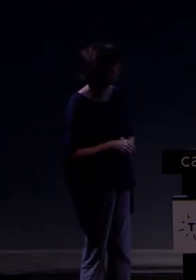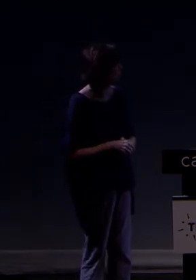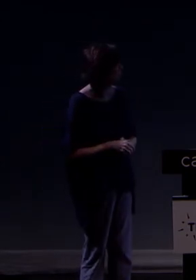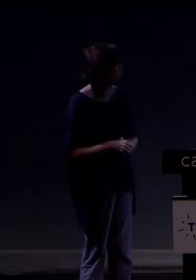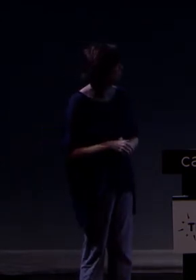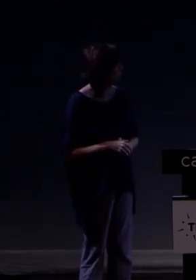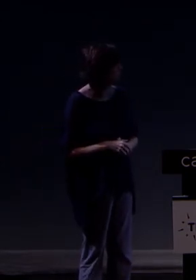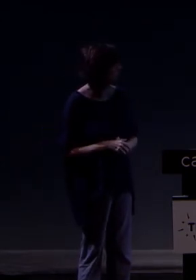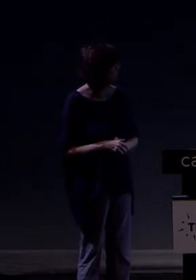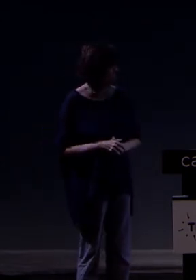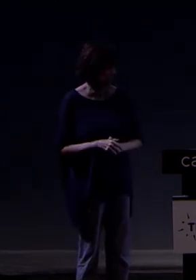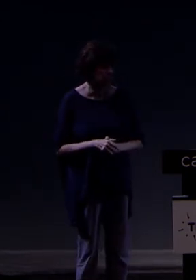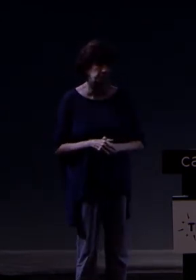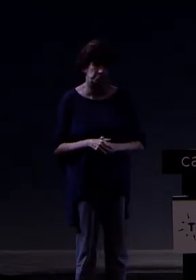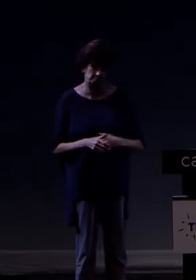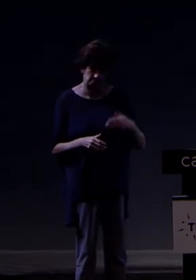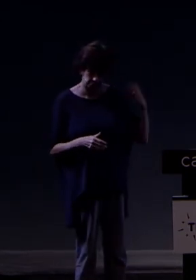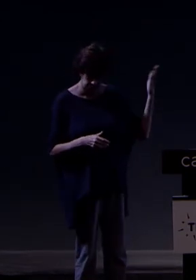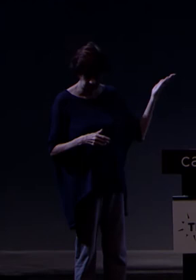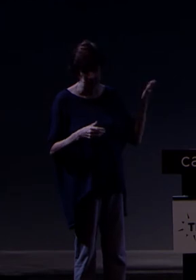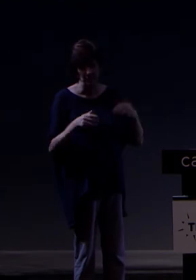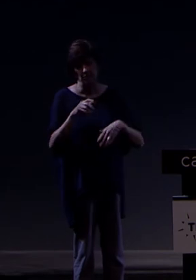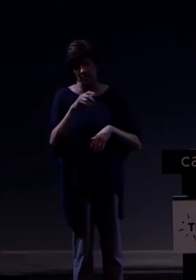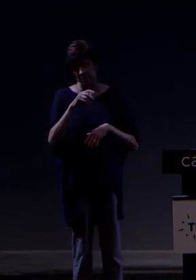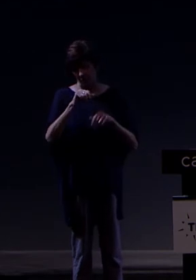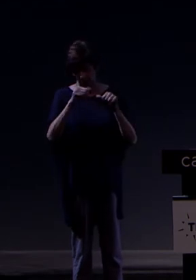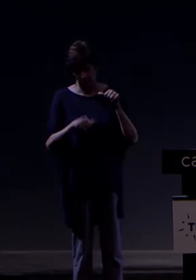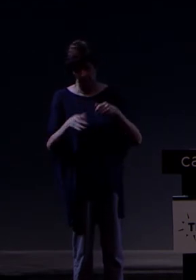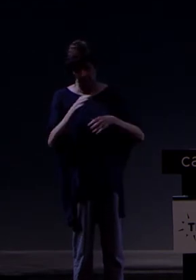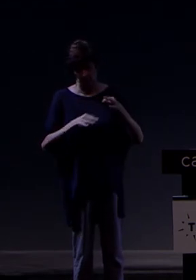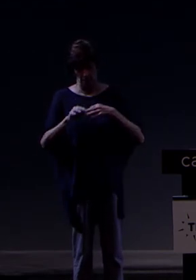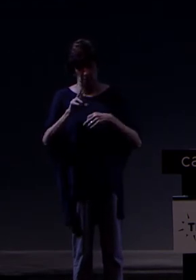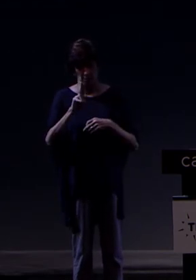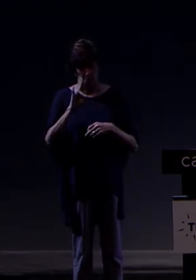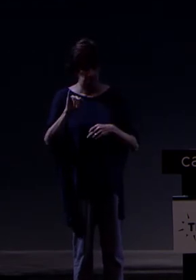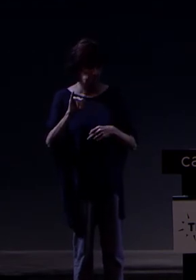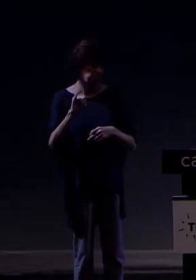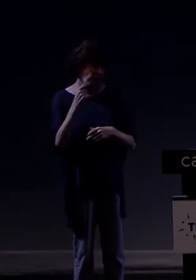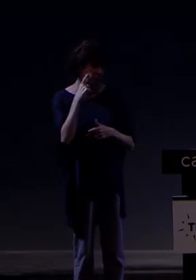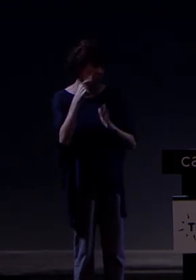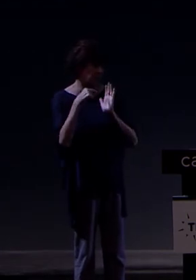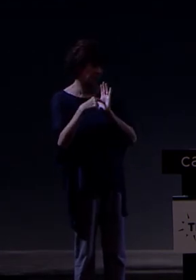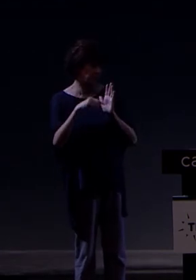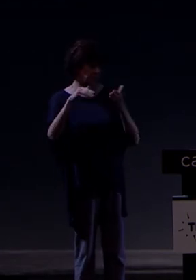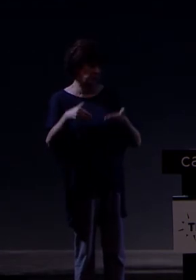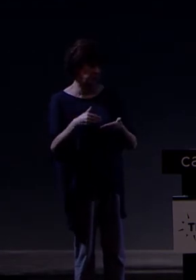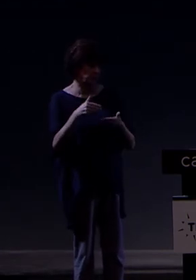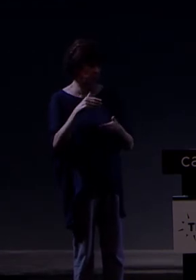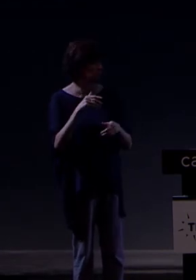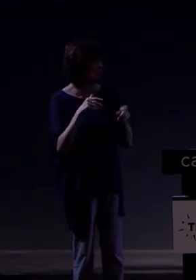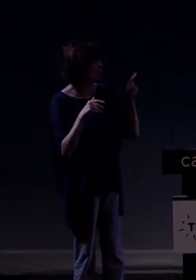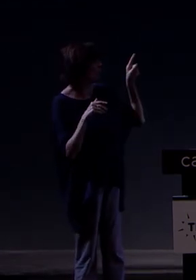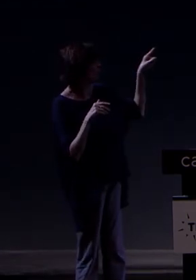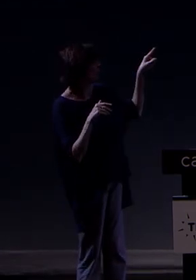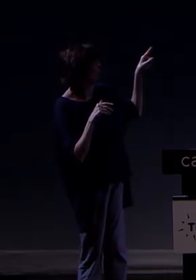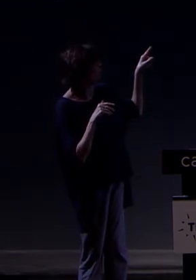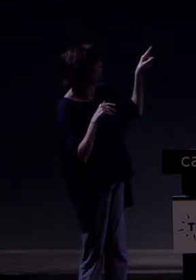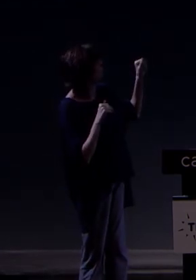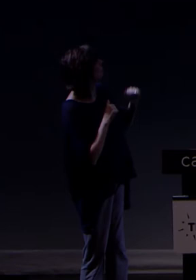So we've seen architecture being replaced by UI. And now I just want to introduce you to Boyer's Law before I close this thing out. Boyer's